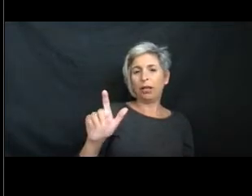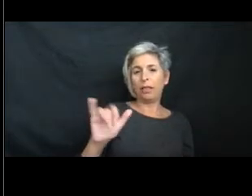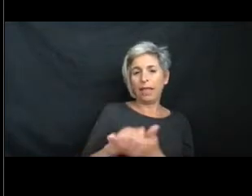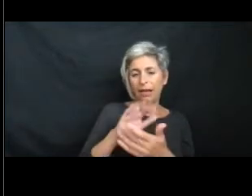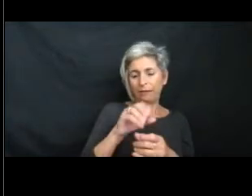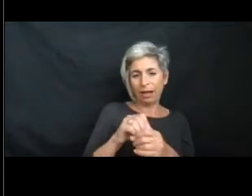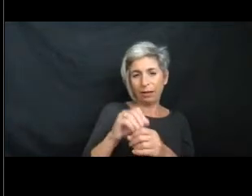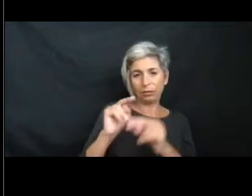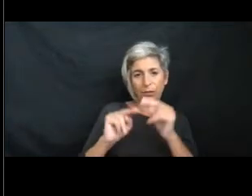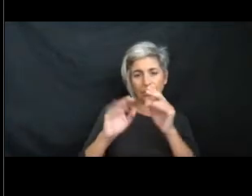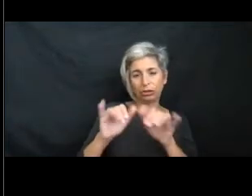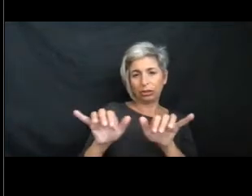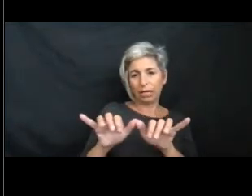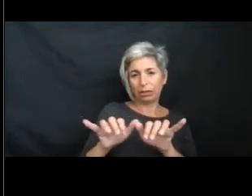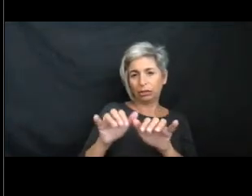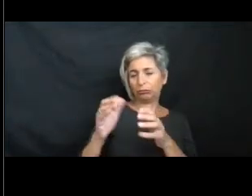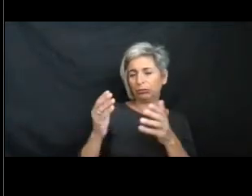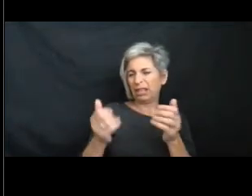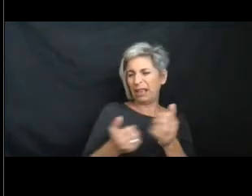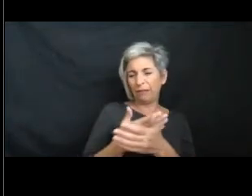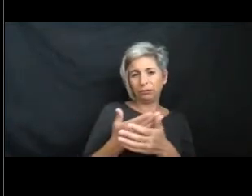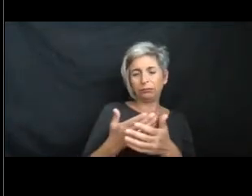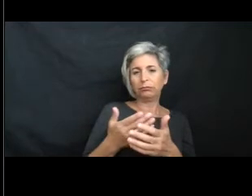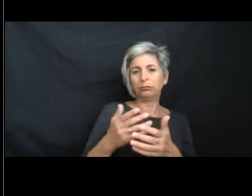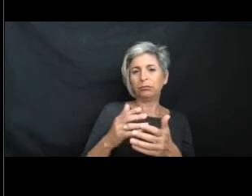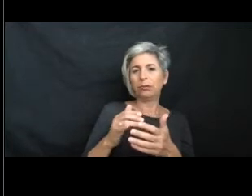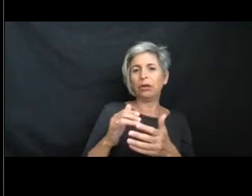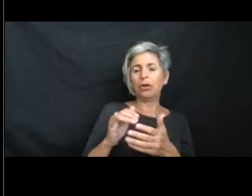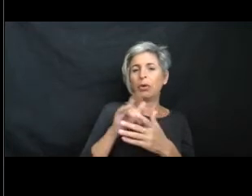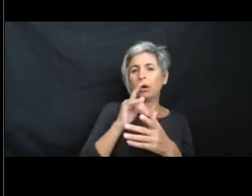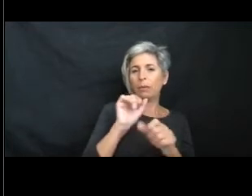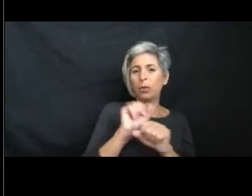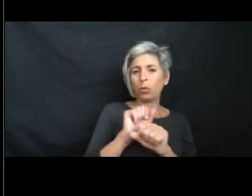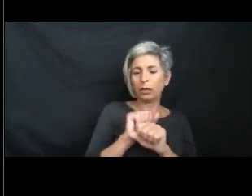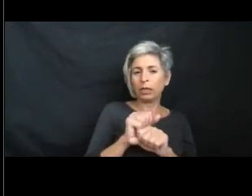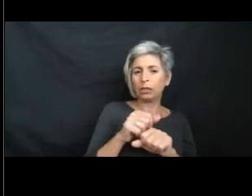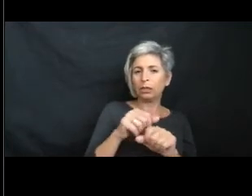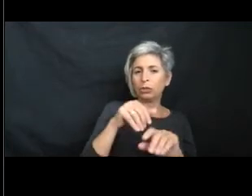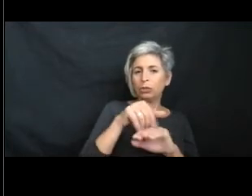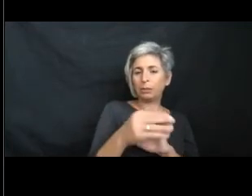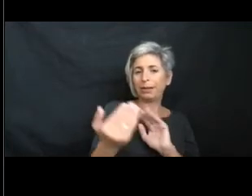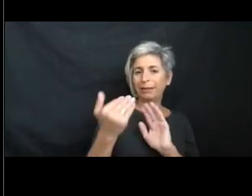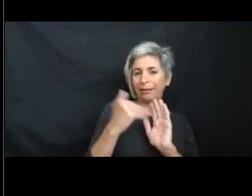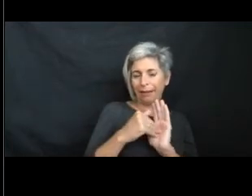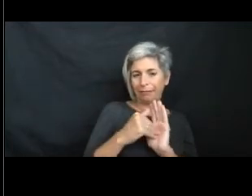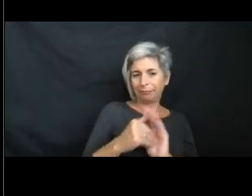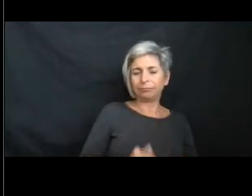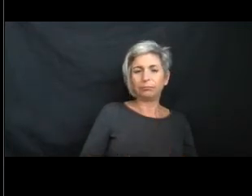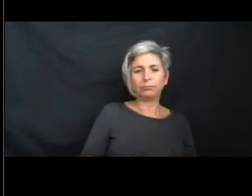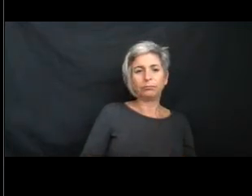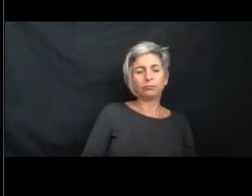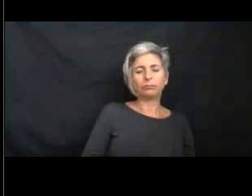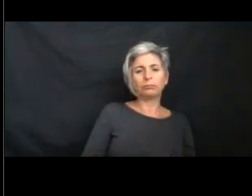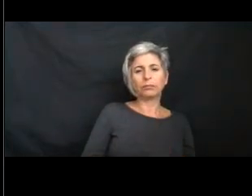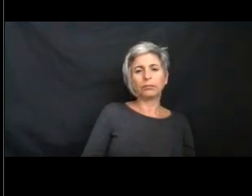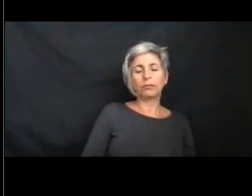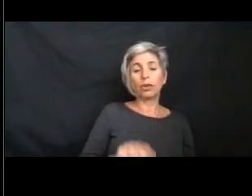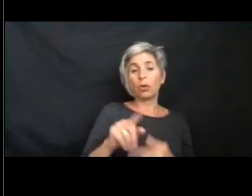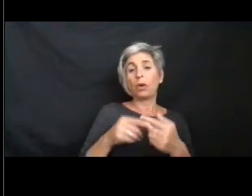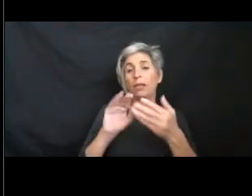builders, contractors, architects, and citizens who are going to have to resubmit this project. So once the city